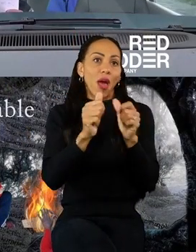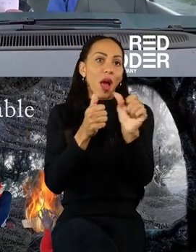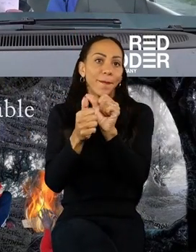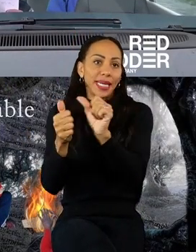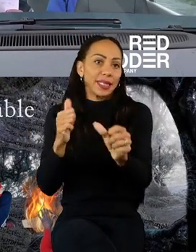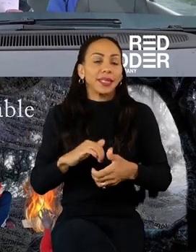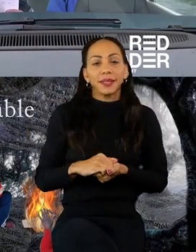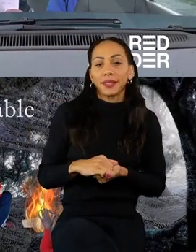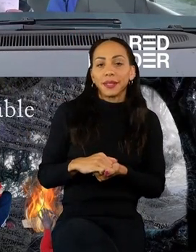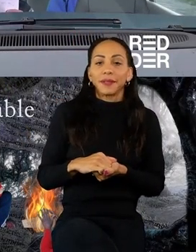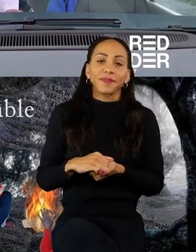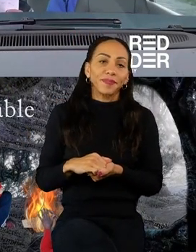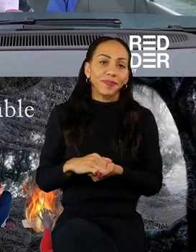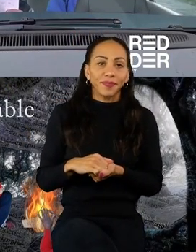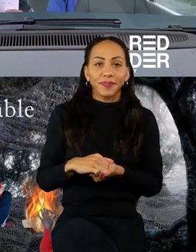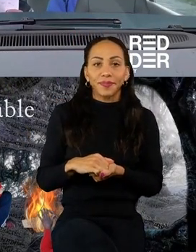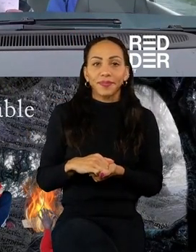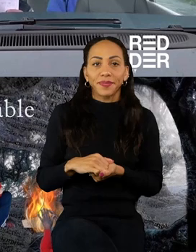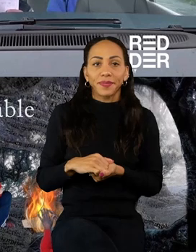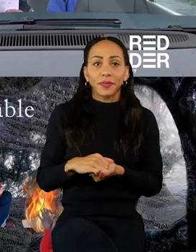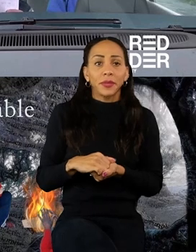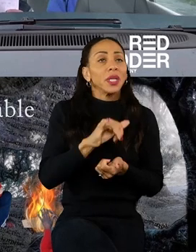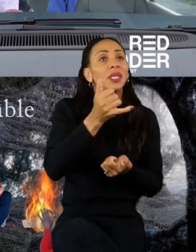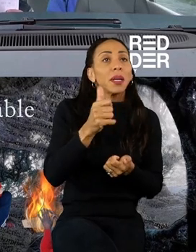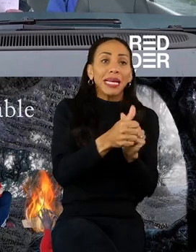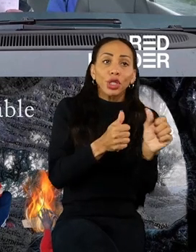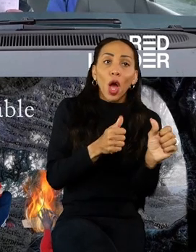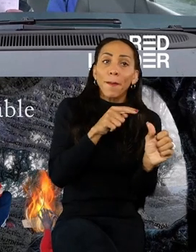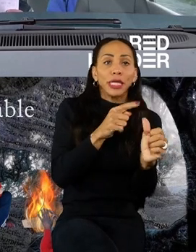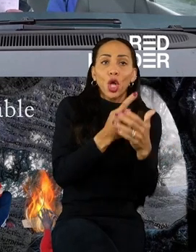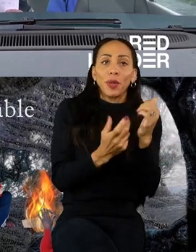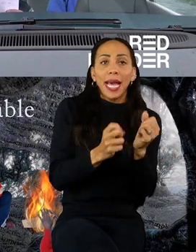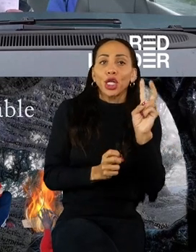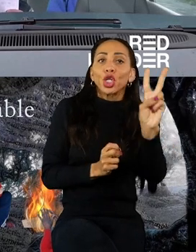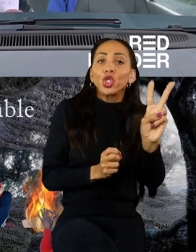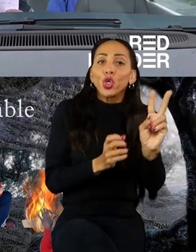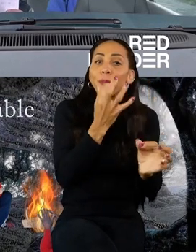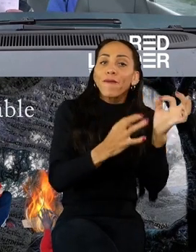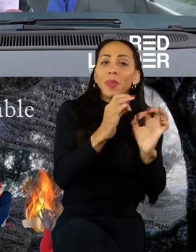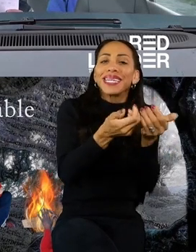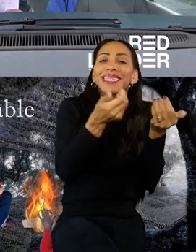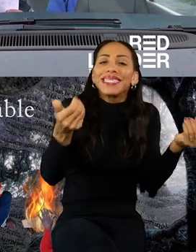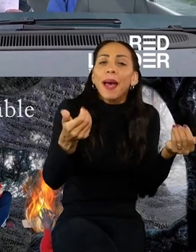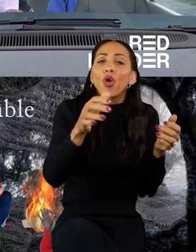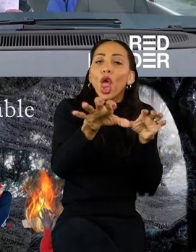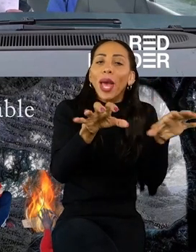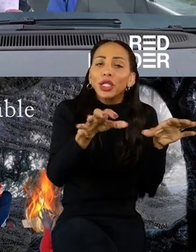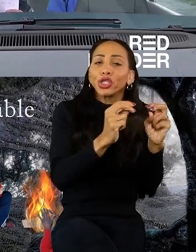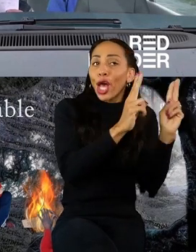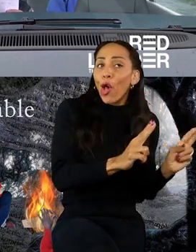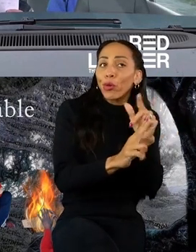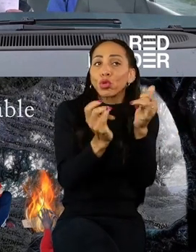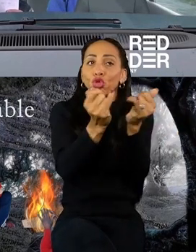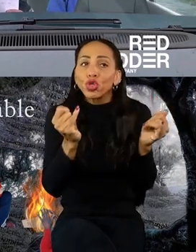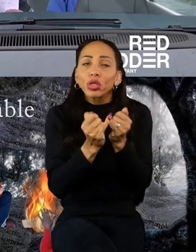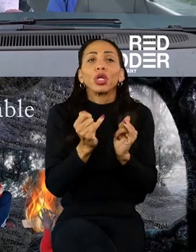these were the companies we did, and they had each company had about three or up to sometimes only two performers involved in